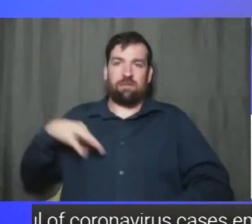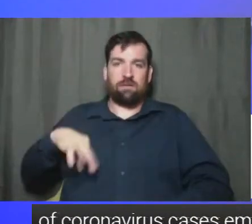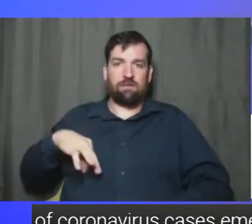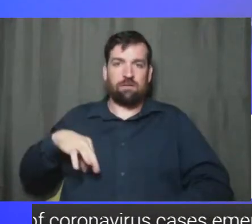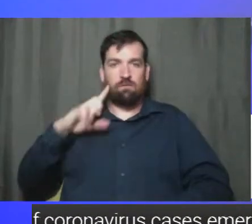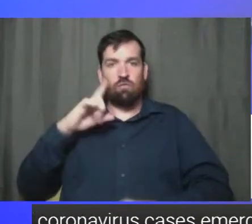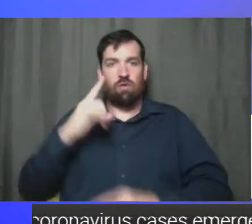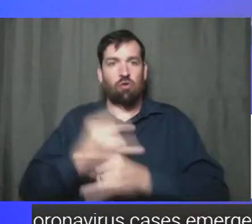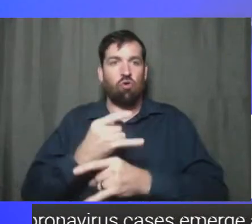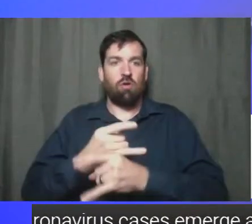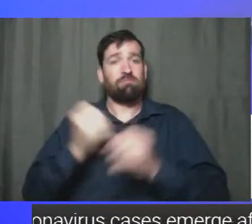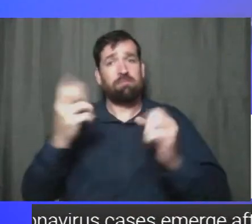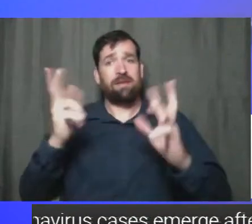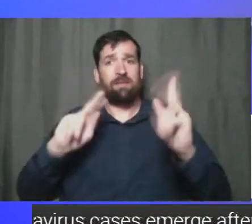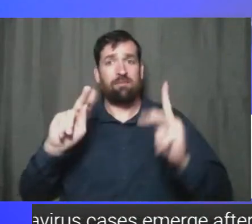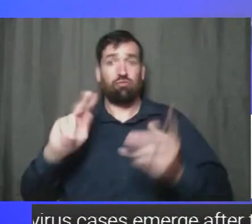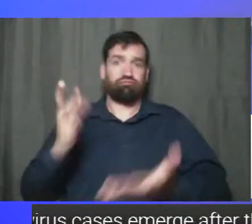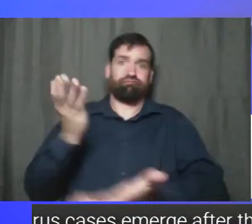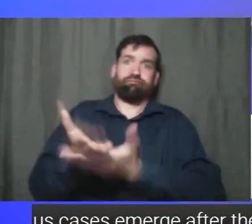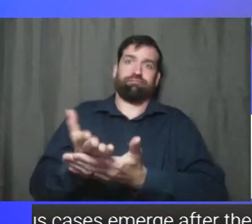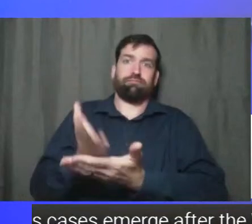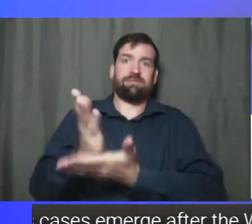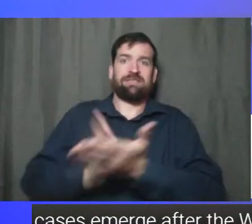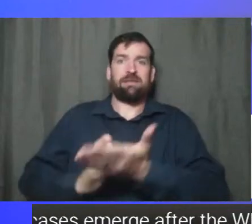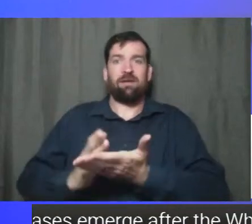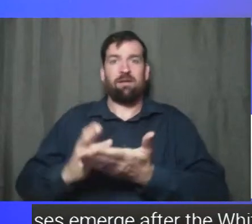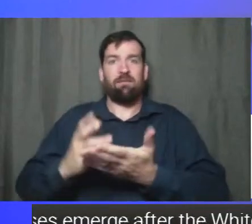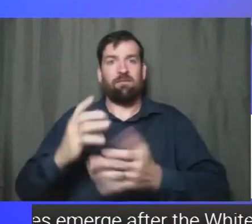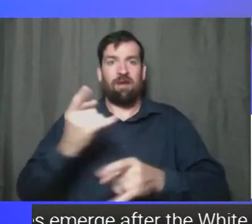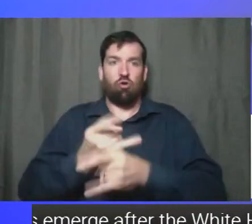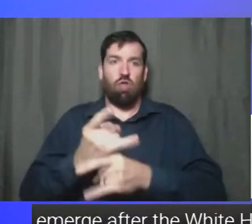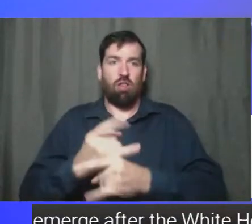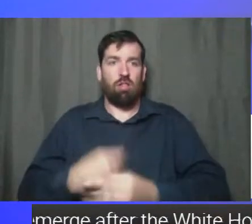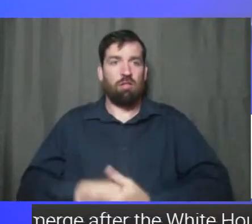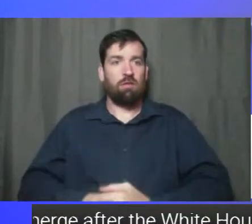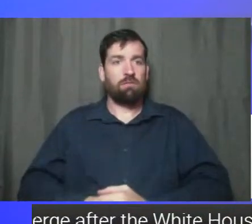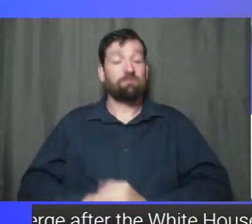people, I think, justify some of their alcohol use. And so I think, again, it all